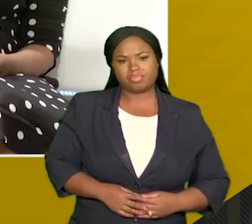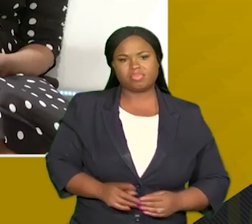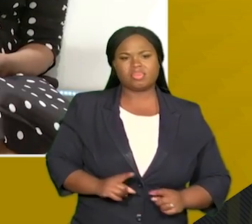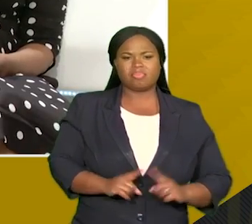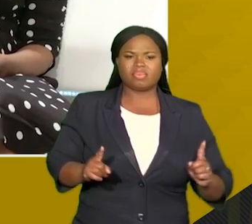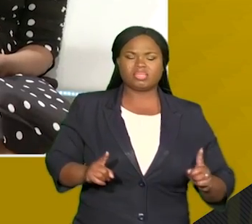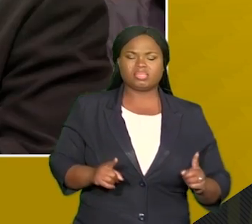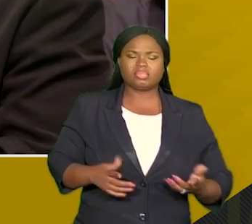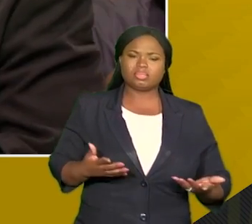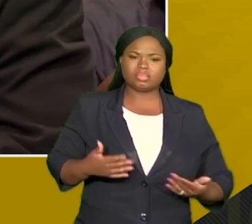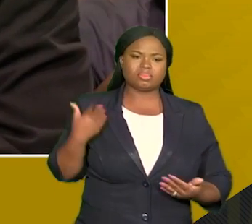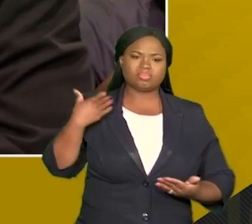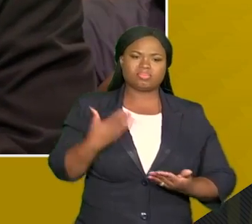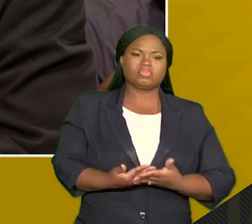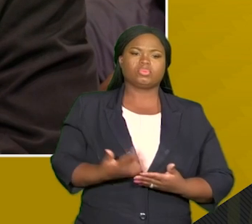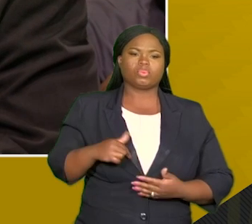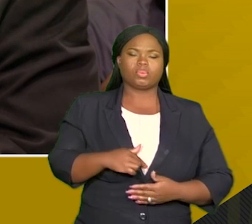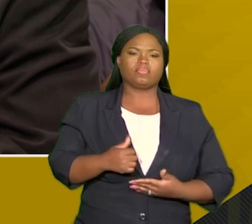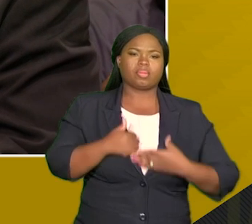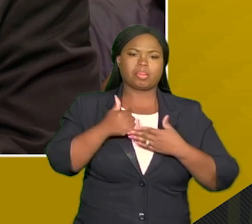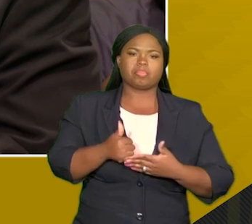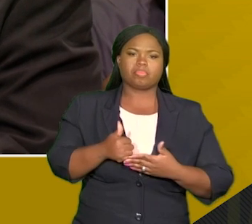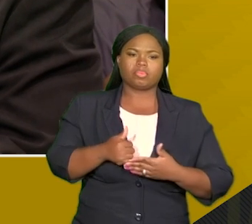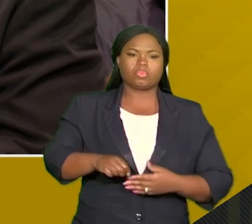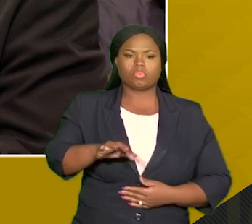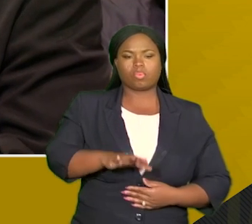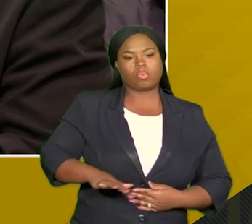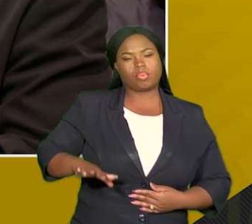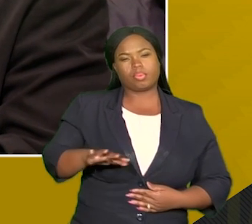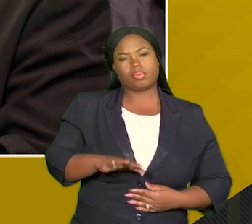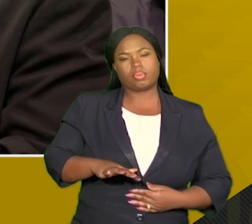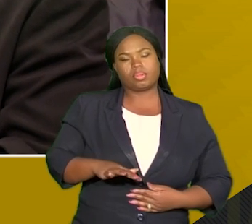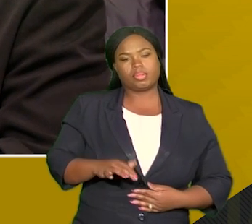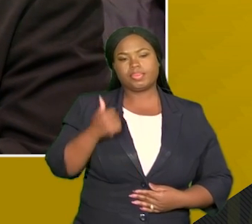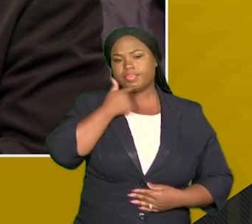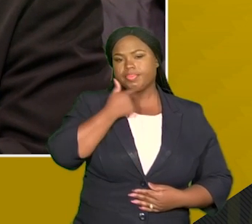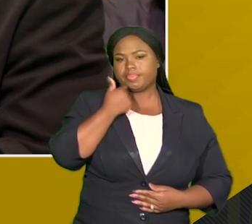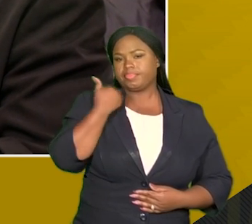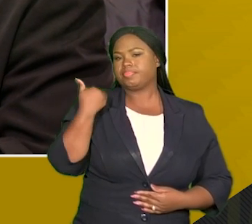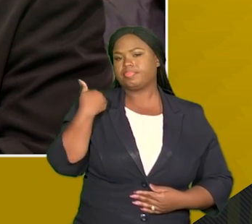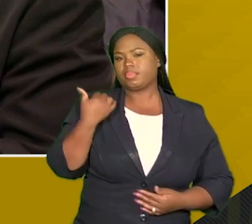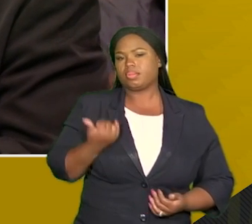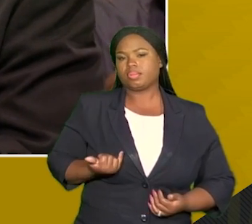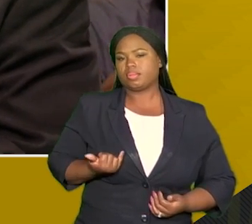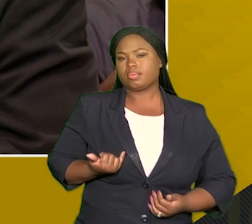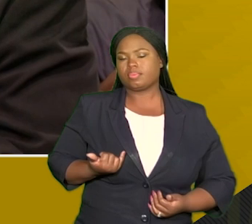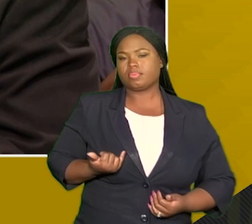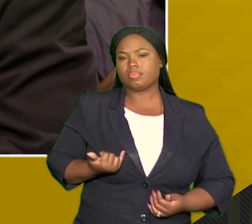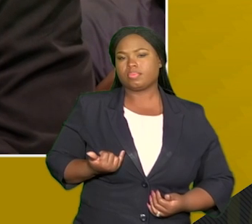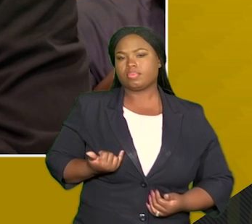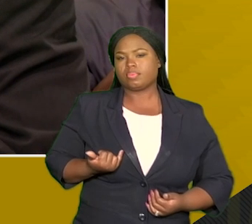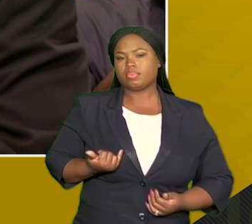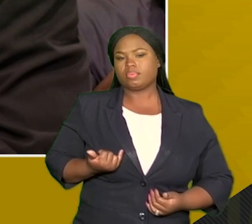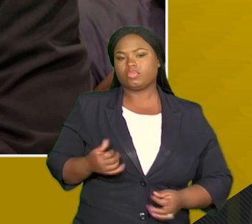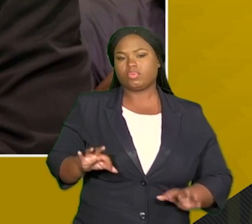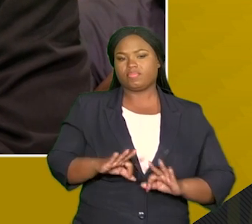We assist. So far, we've assisted everyone. Well, the latest case, we are already checking